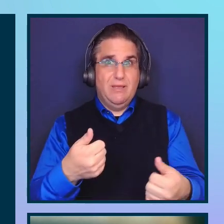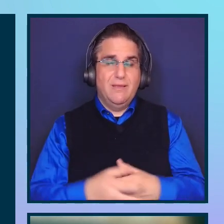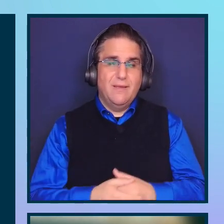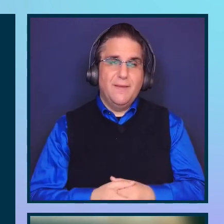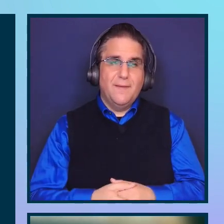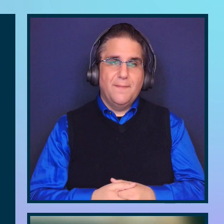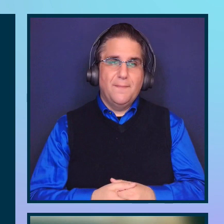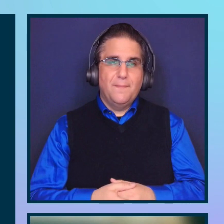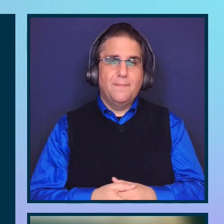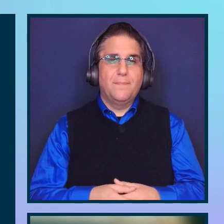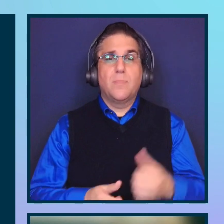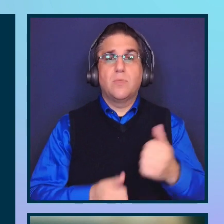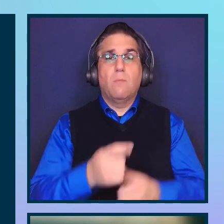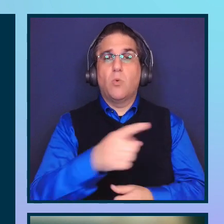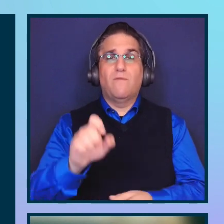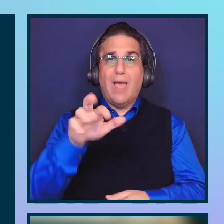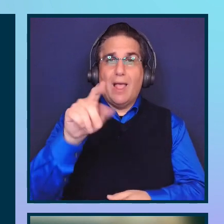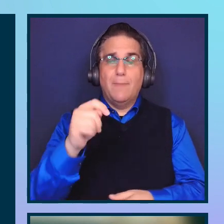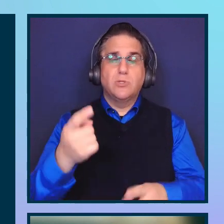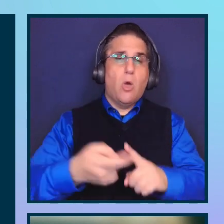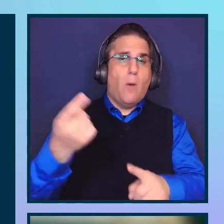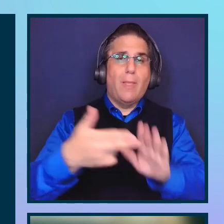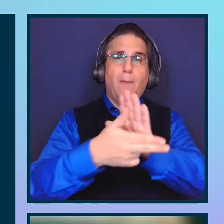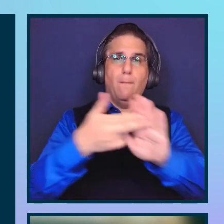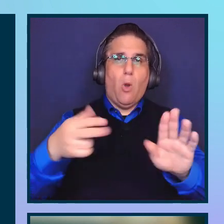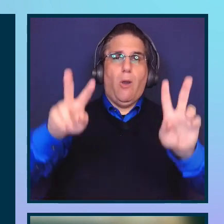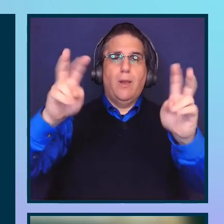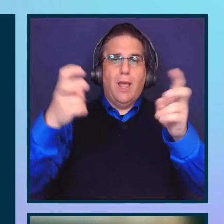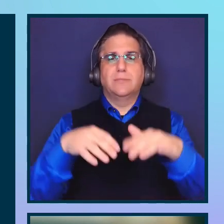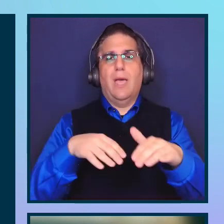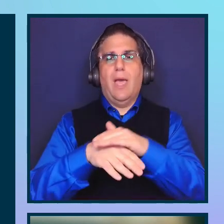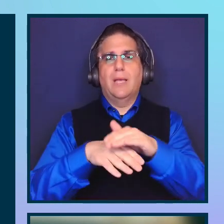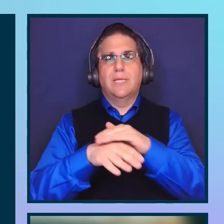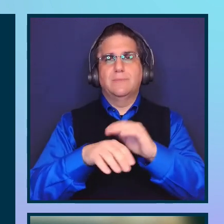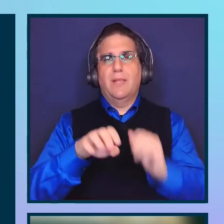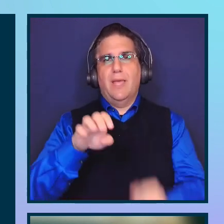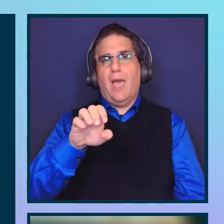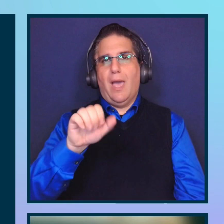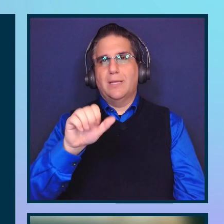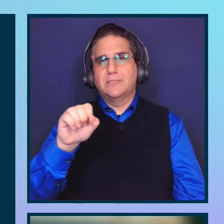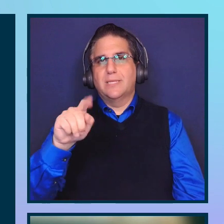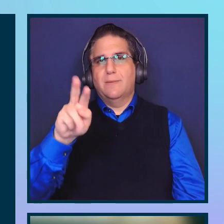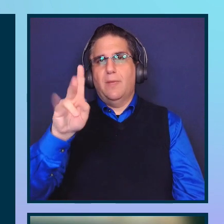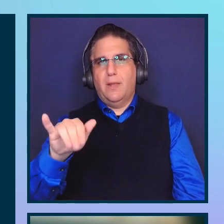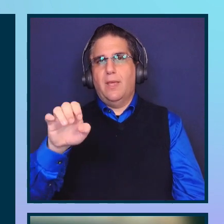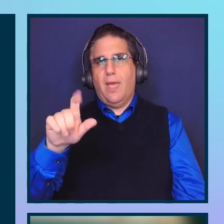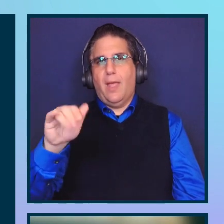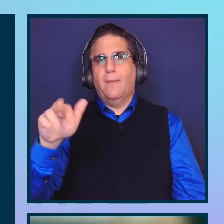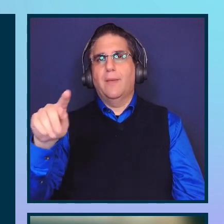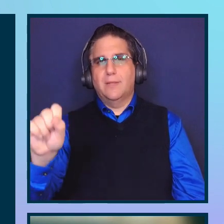are automatically marked as accessibility elements. You don't have to go through every single element that you want